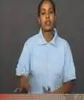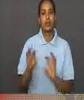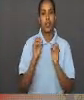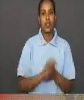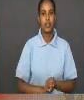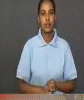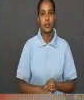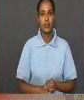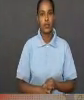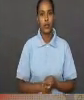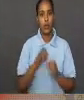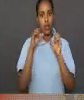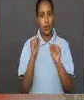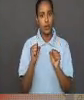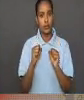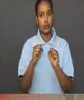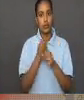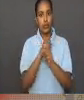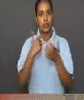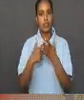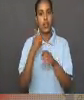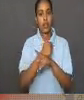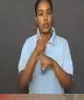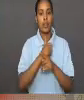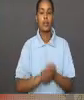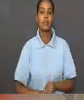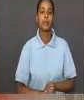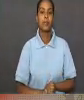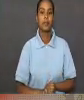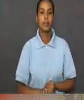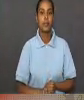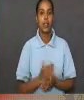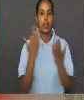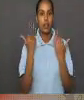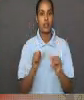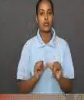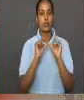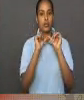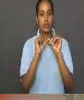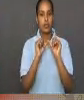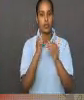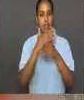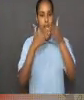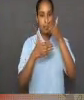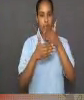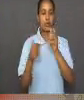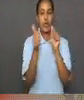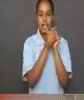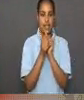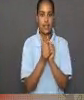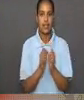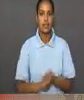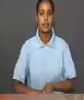Hello again, students. Were you able to solve this activity? Let us go through the